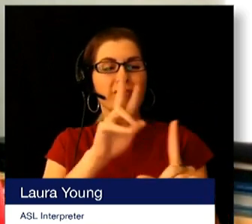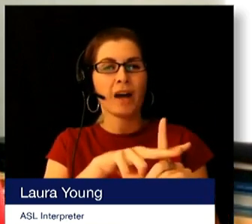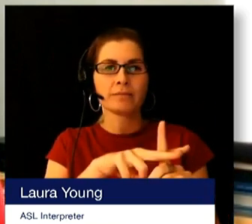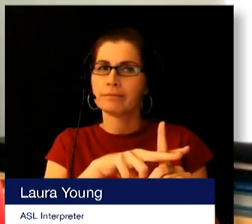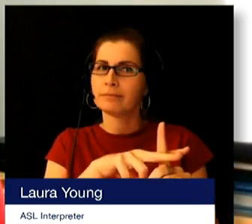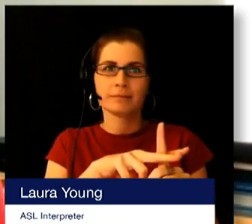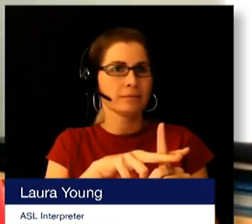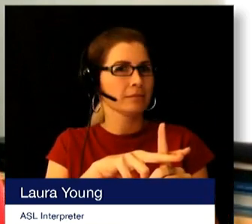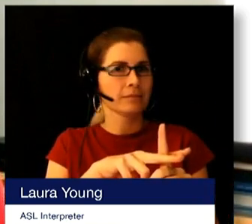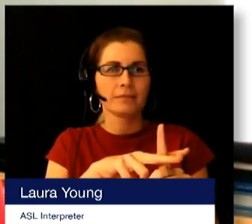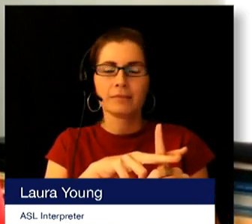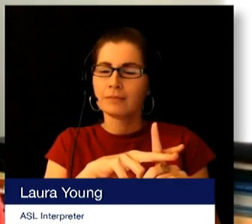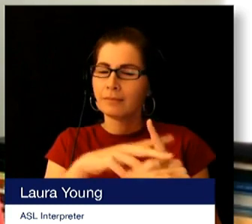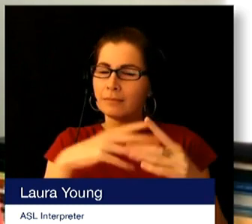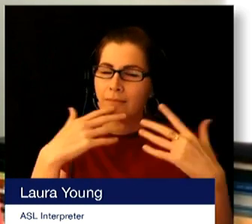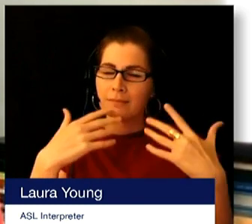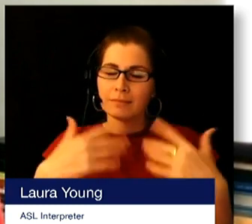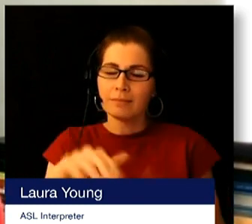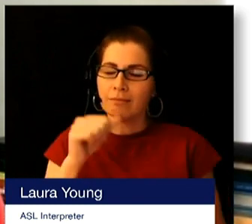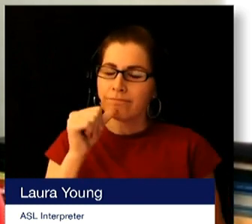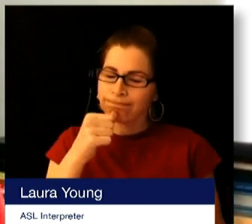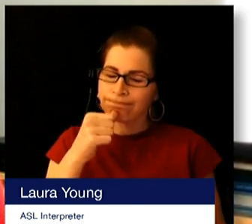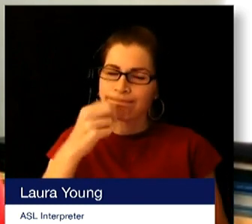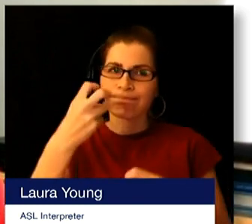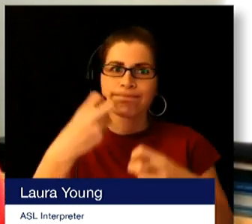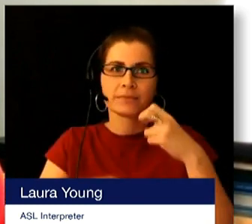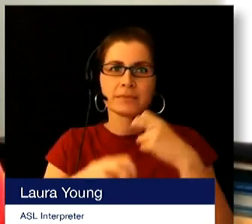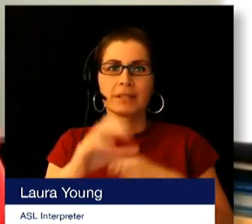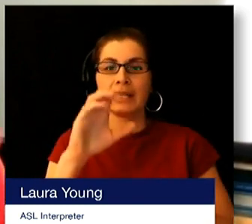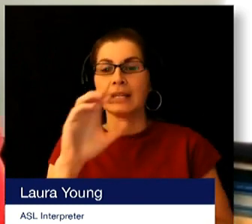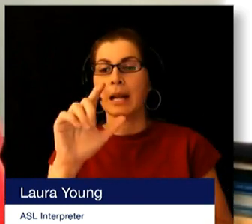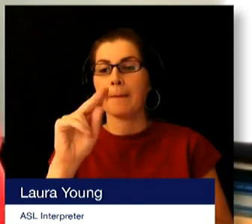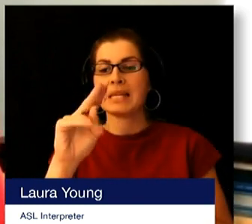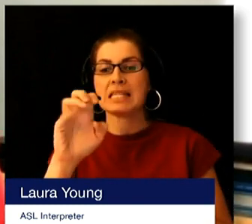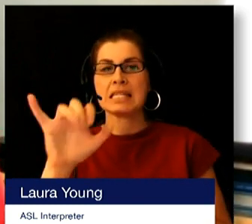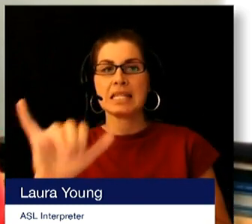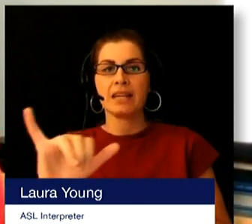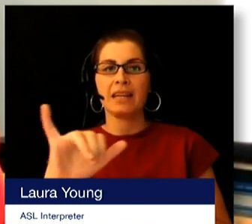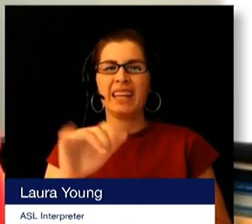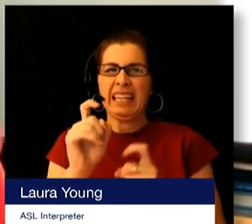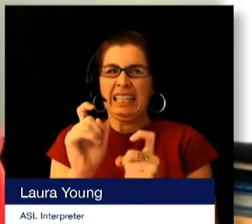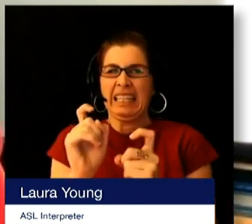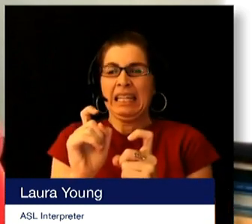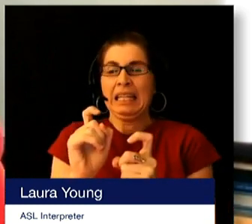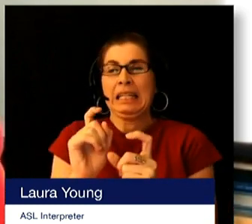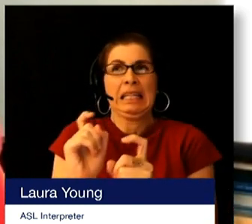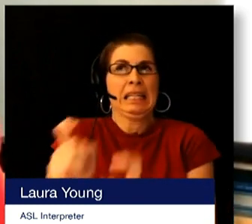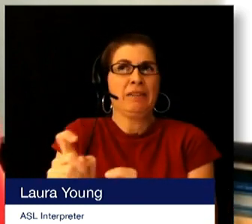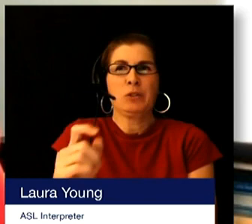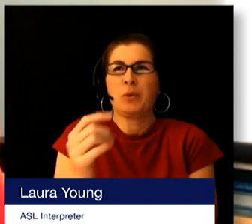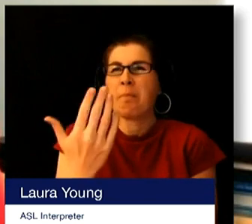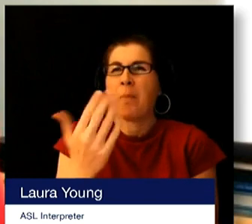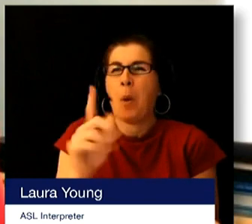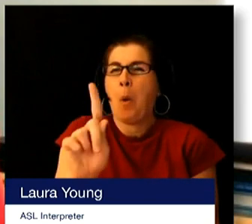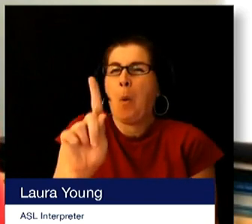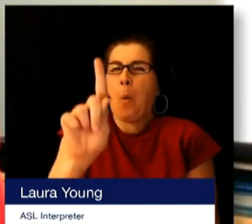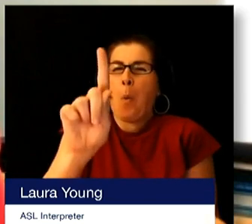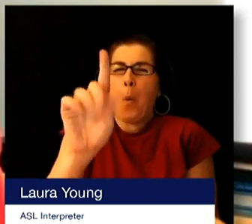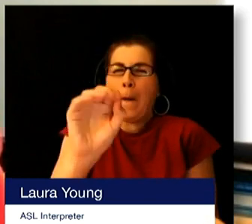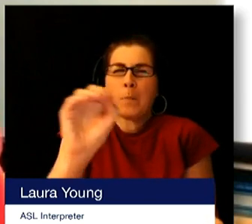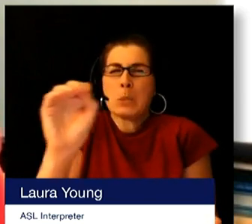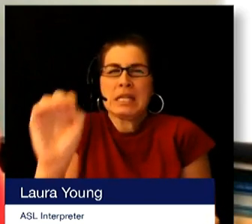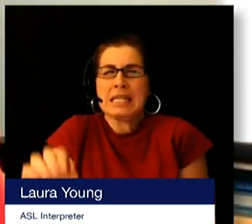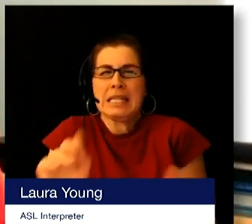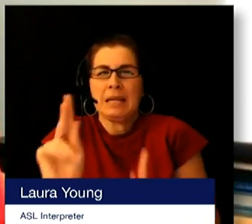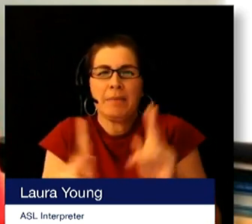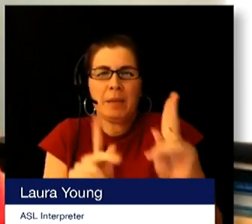extremely difficult process. Clemency is granted to less than 1% of the people who apply